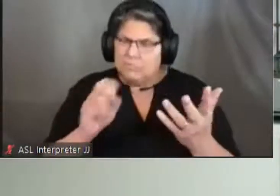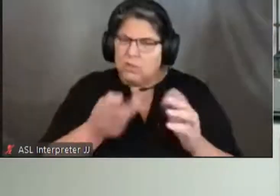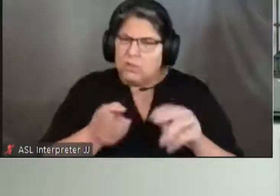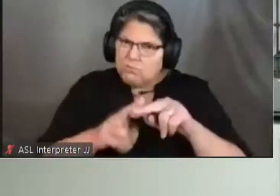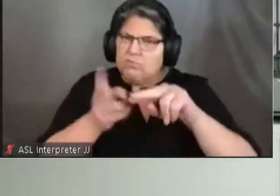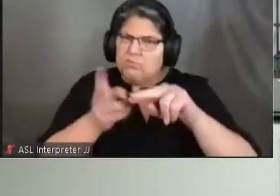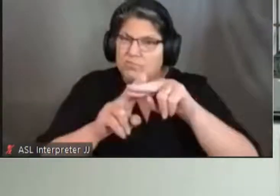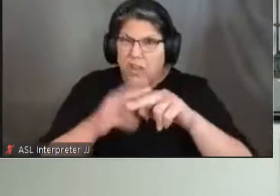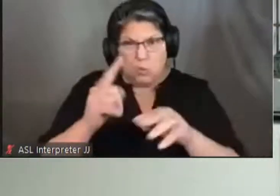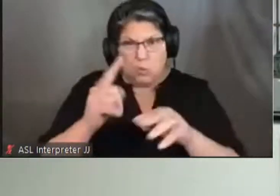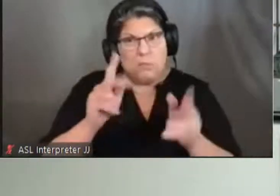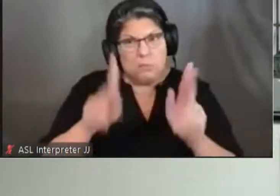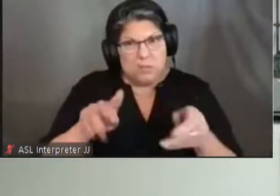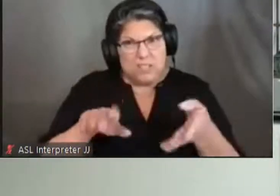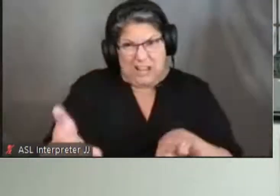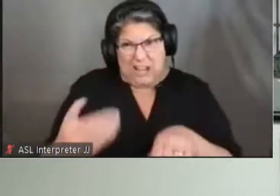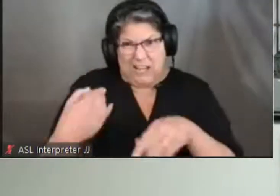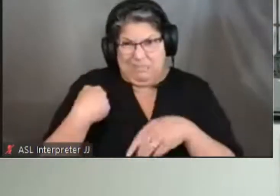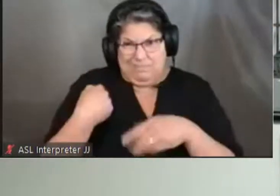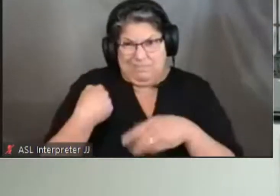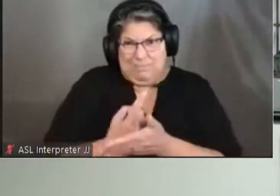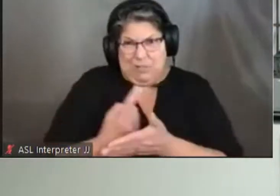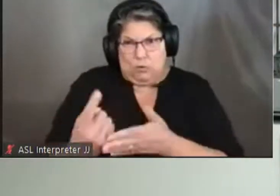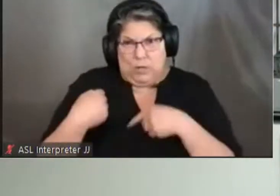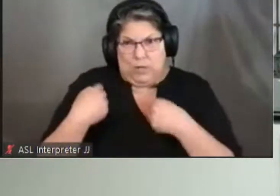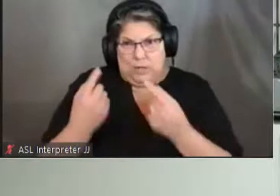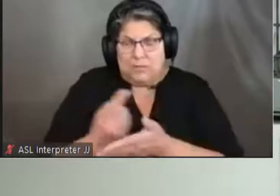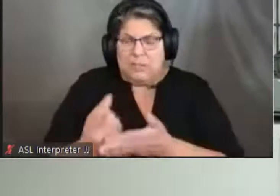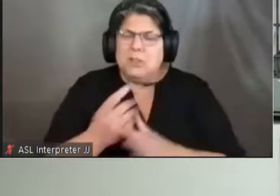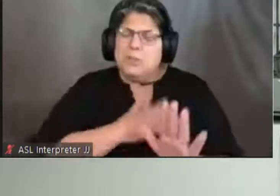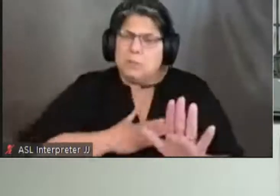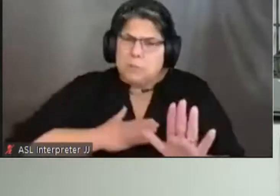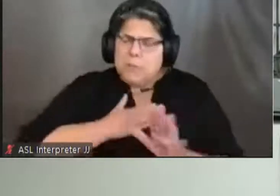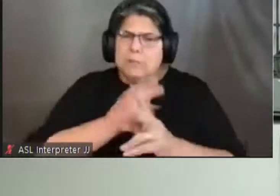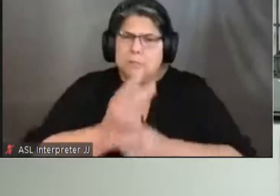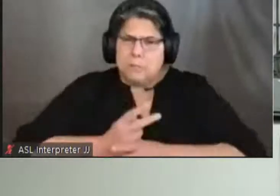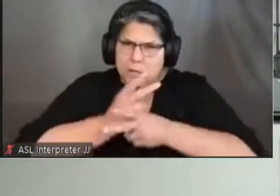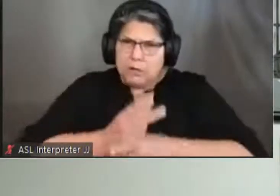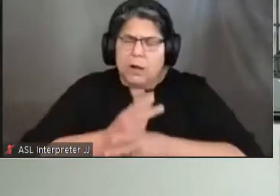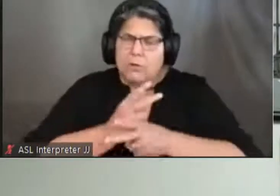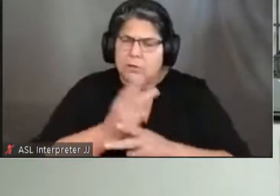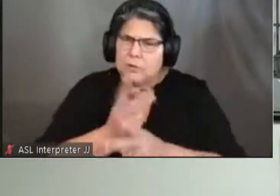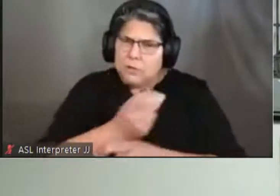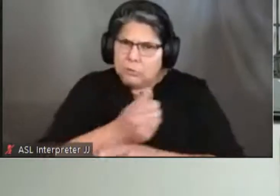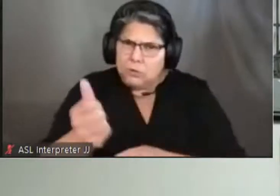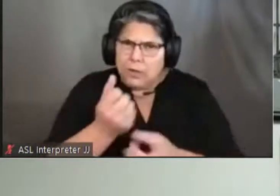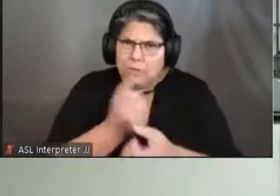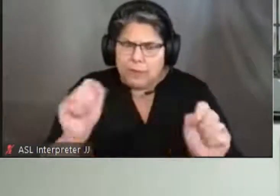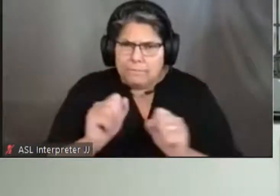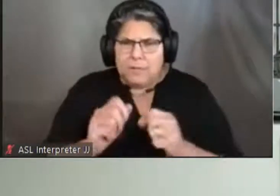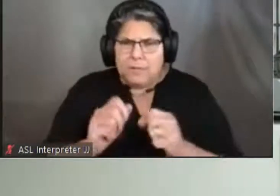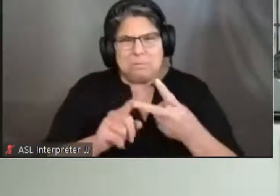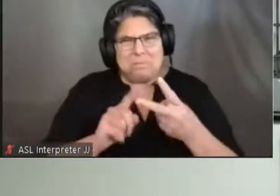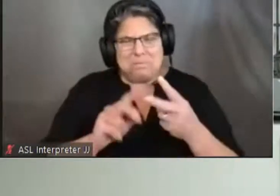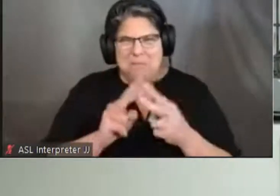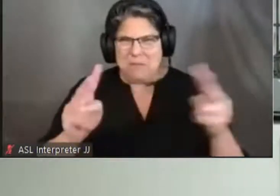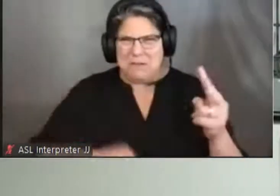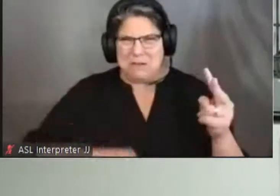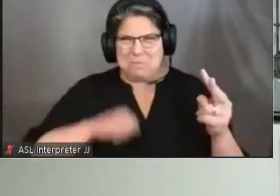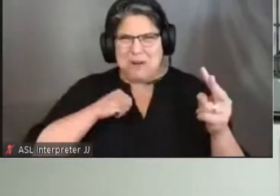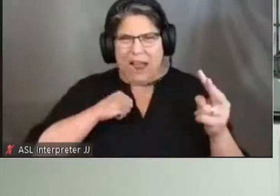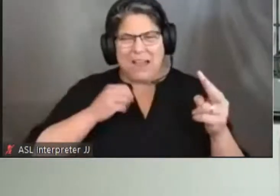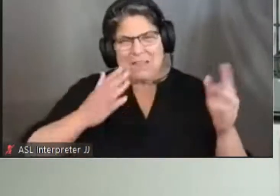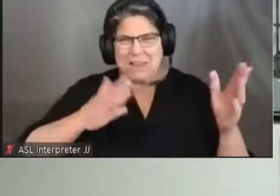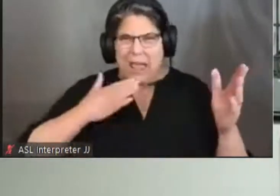please encourage everyone you can to exercise caution, stay safe. The next announcement is a very proud and happy